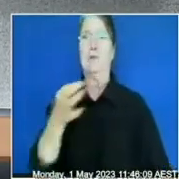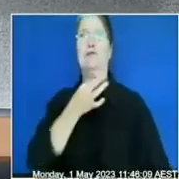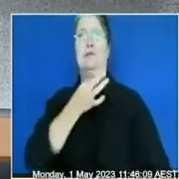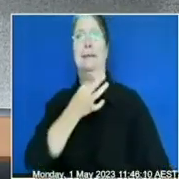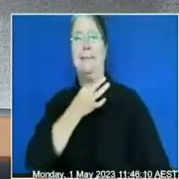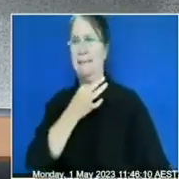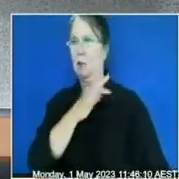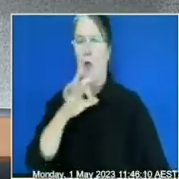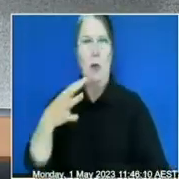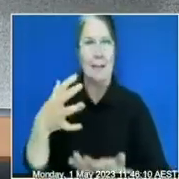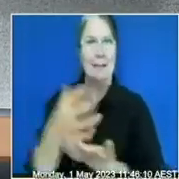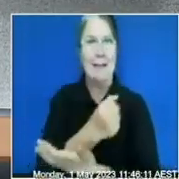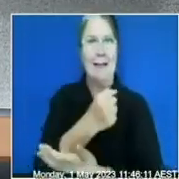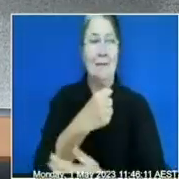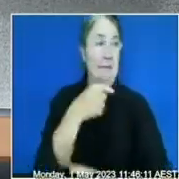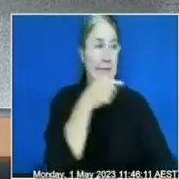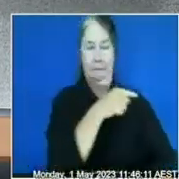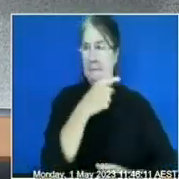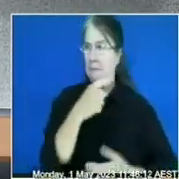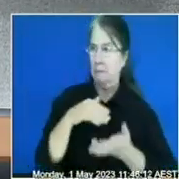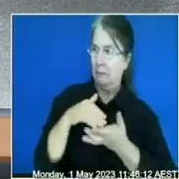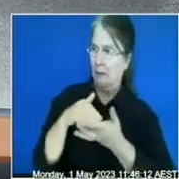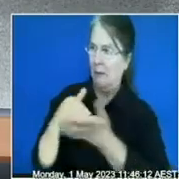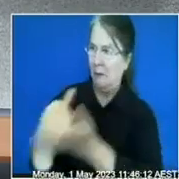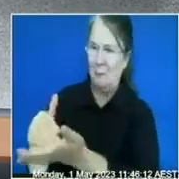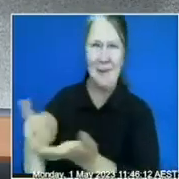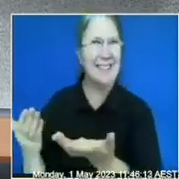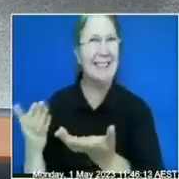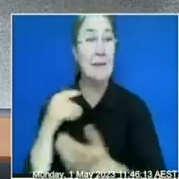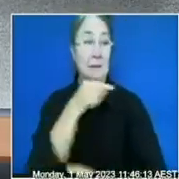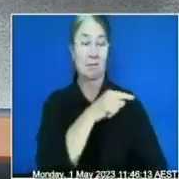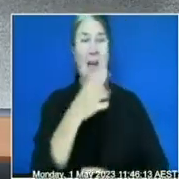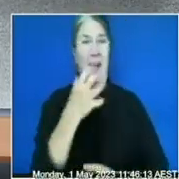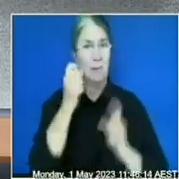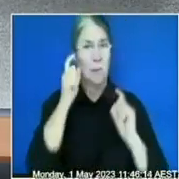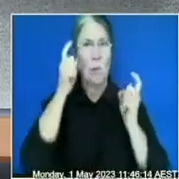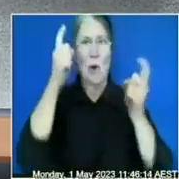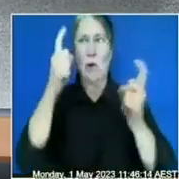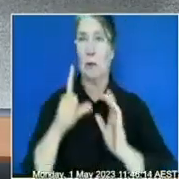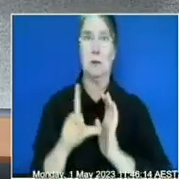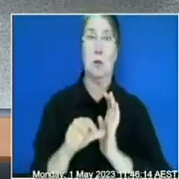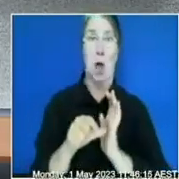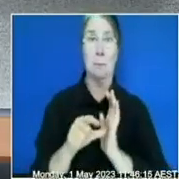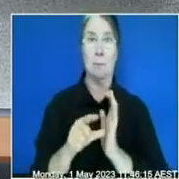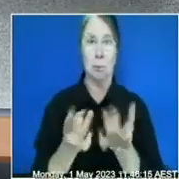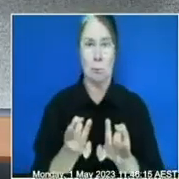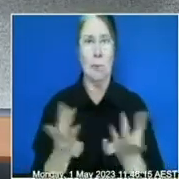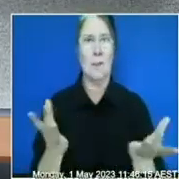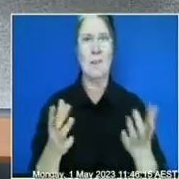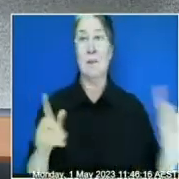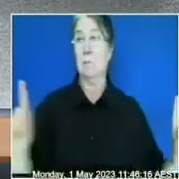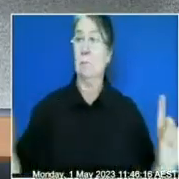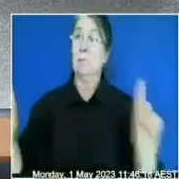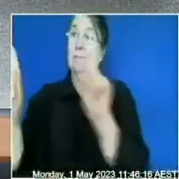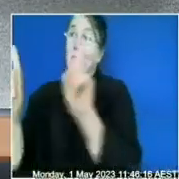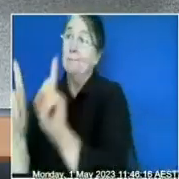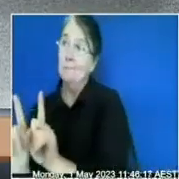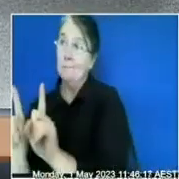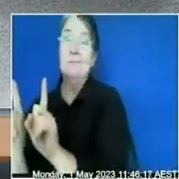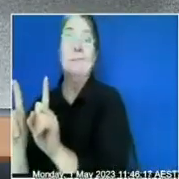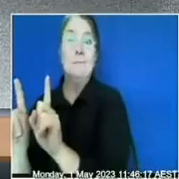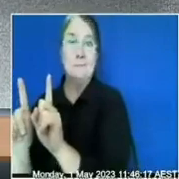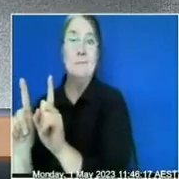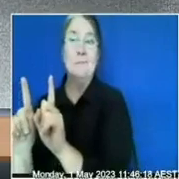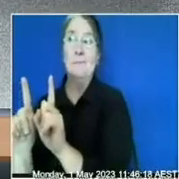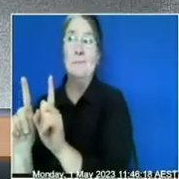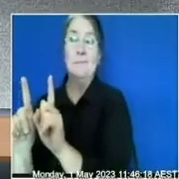that time. It's also part of the model that it would not be unreasonable that, because it's no longer an offence to be intoxicated in